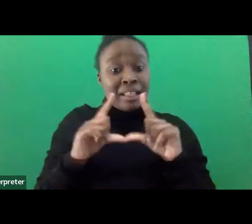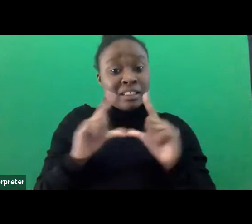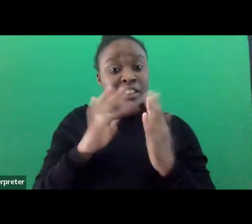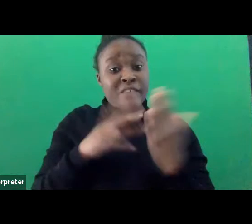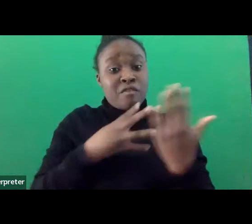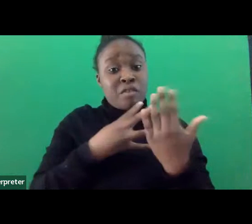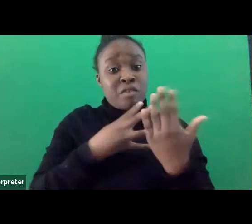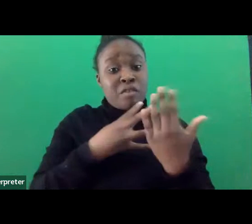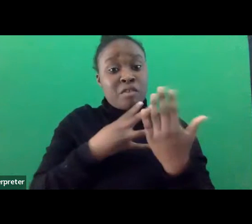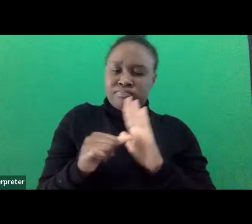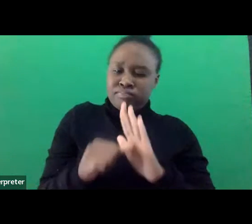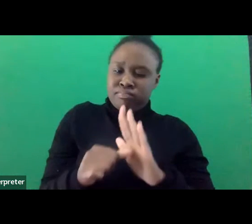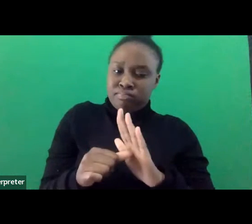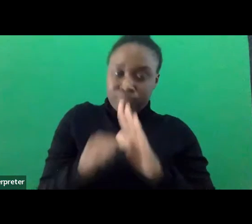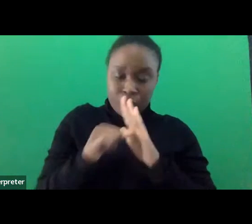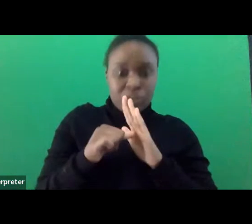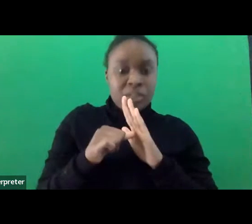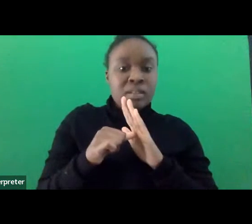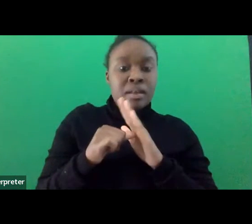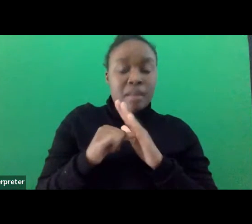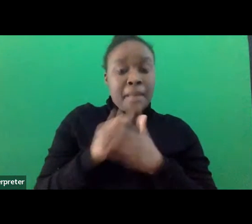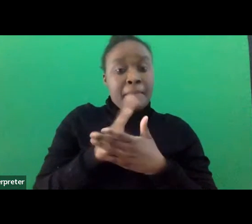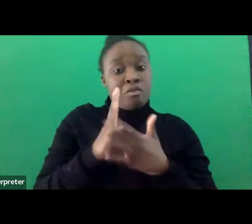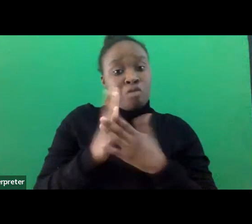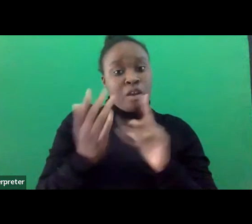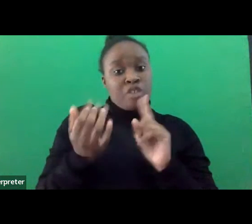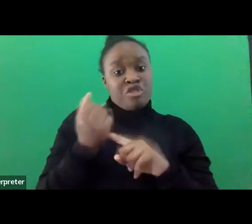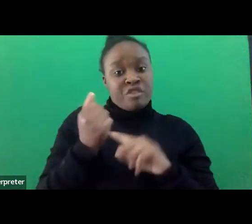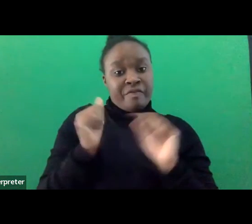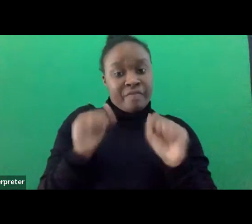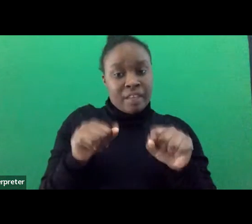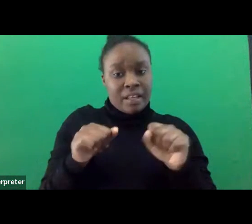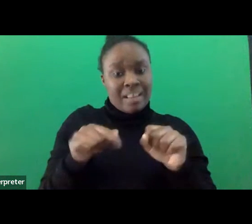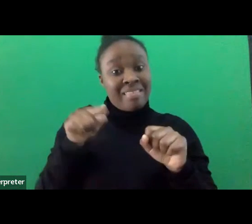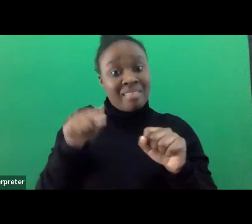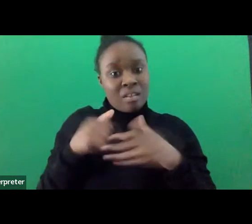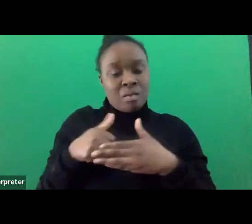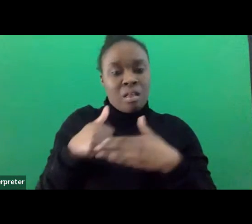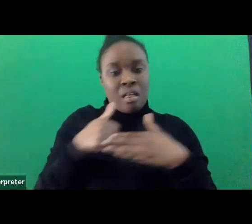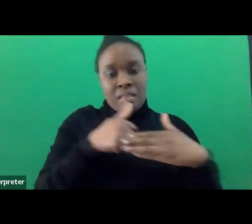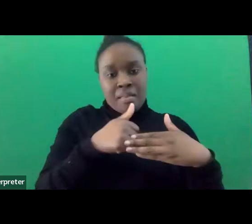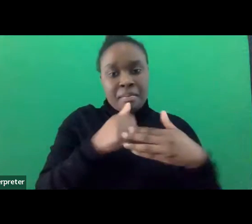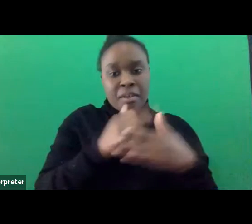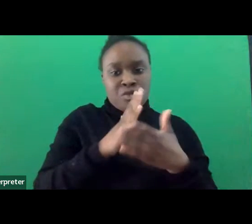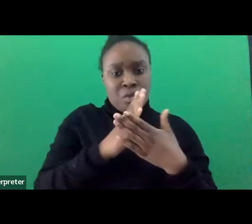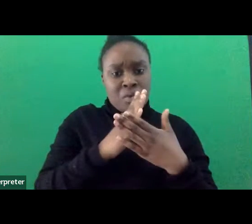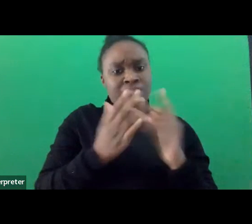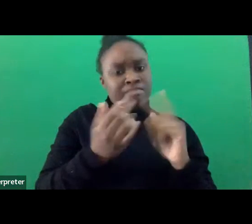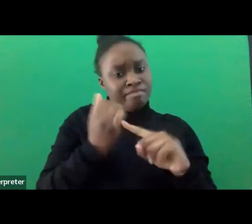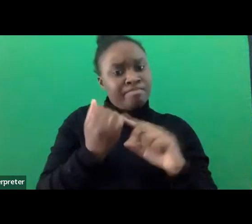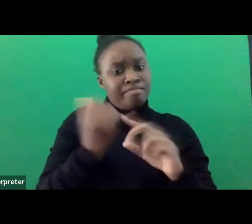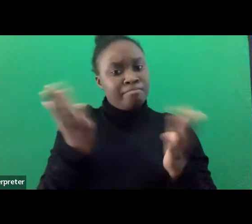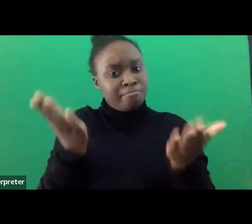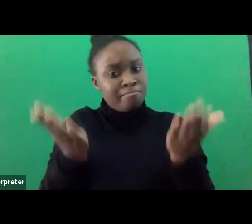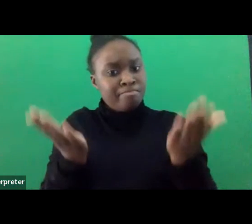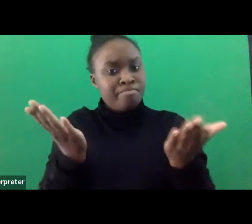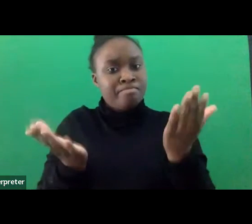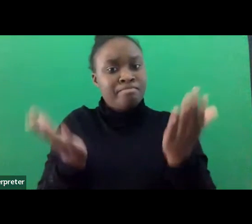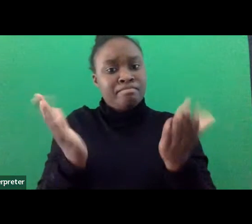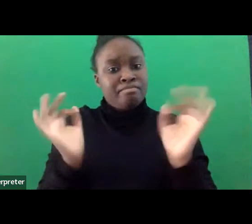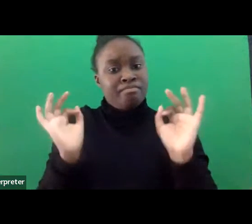important tool to achieve this and will ensure achievement of this fine balance at